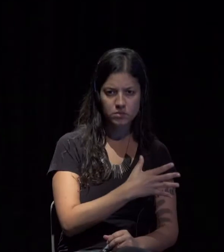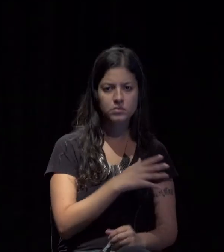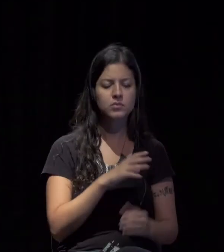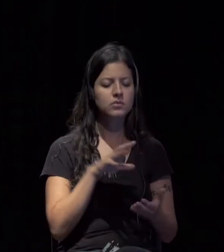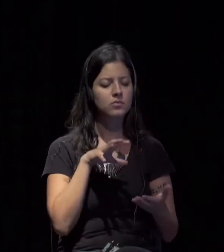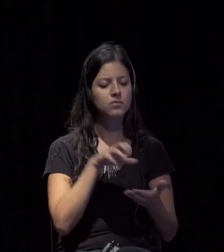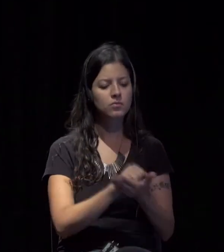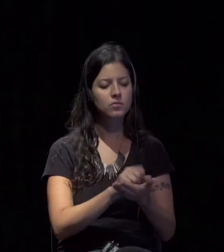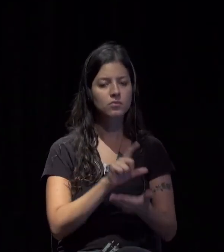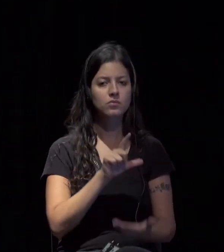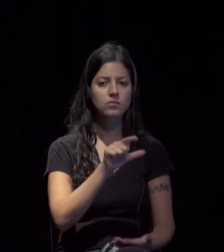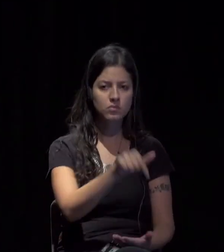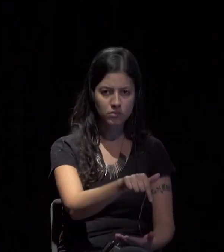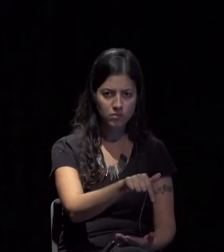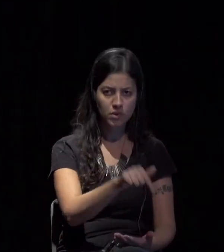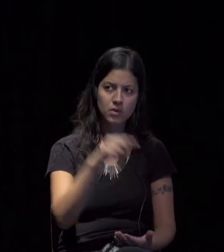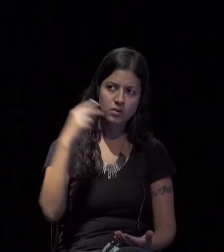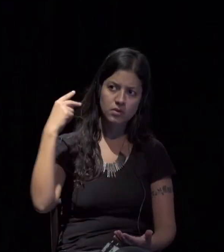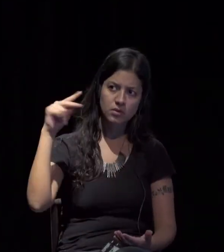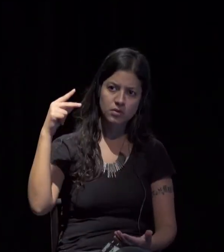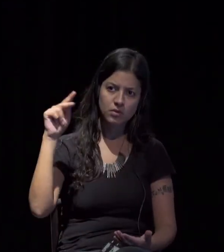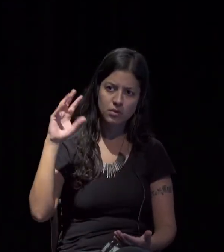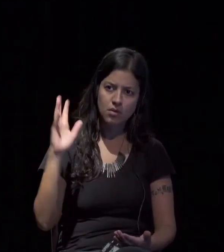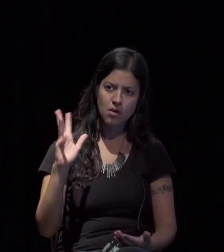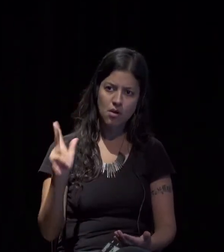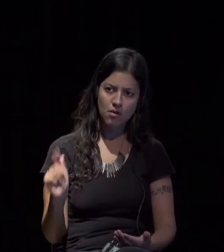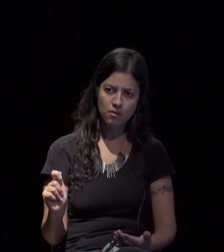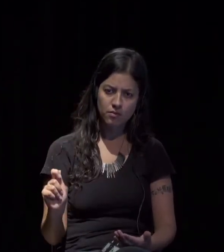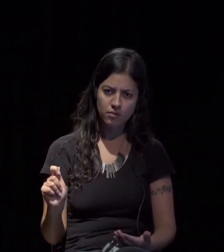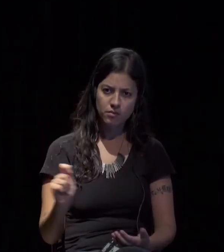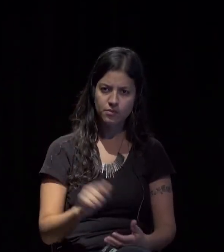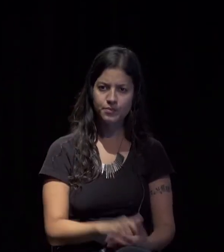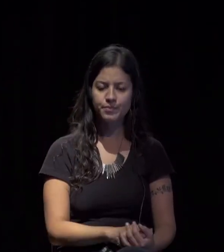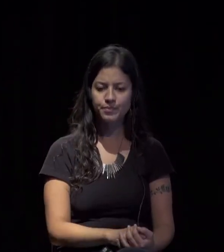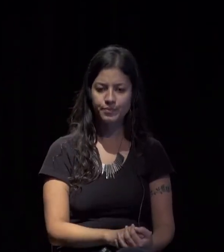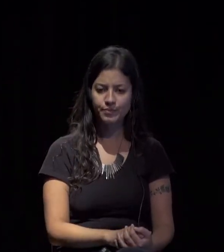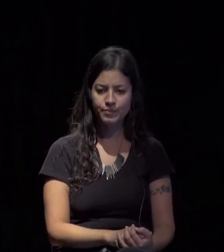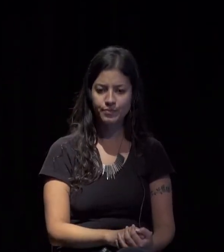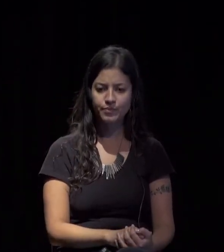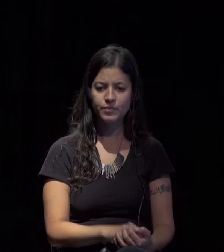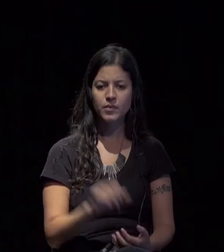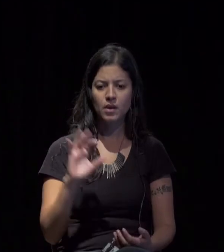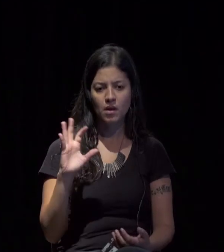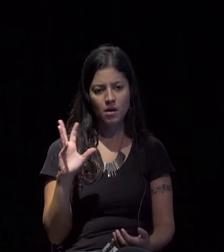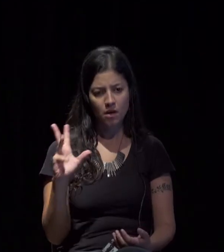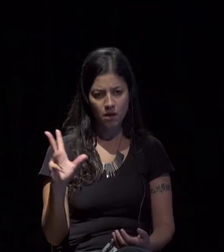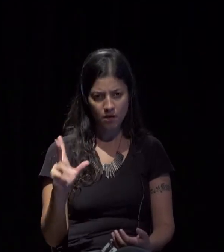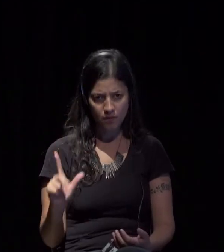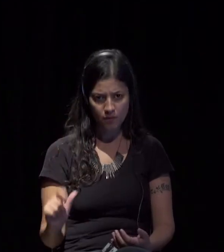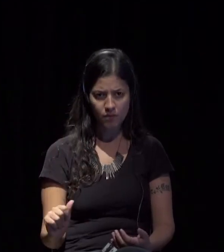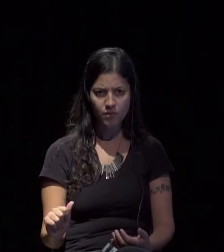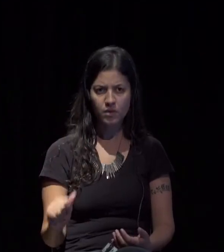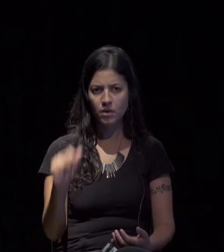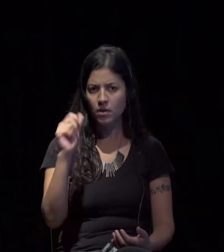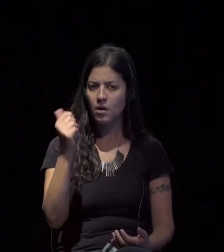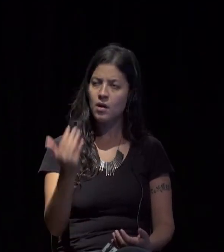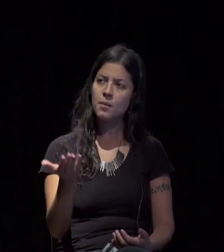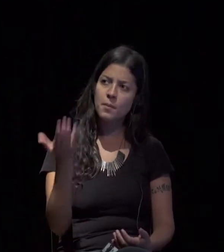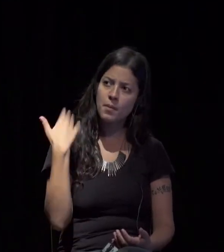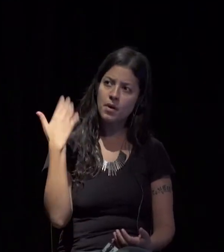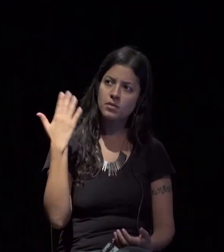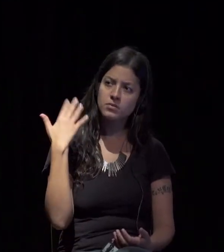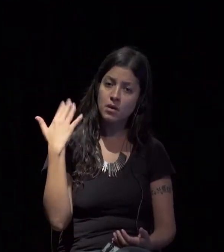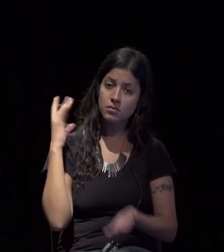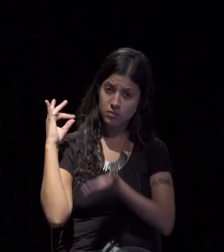this desire to return to real or imagined pasts, to retrieve elements with which to construct a